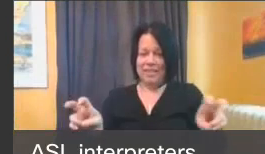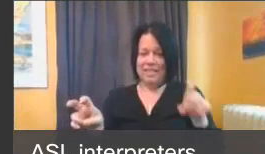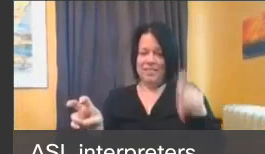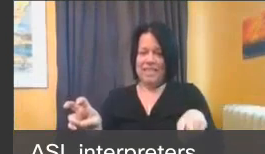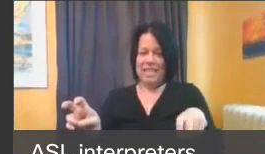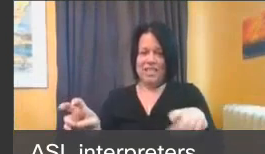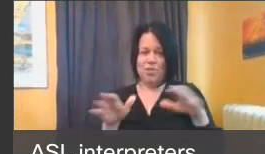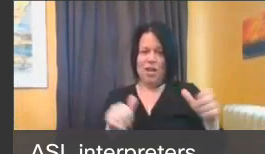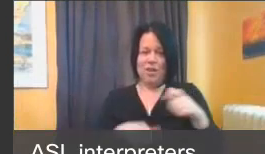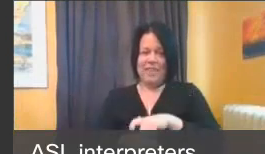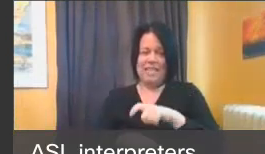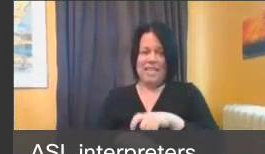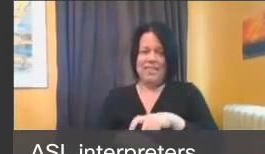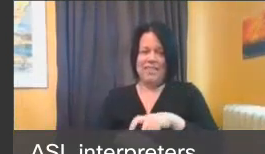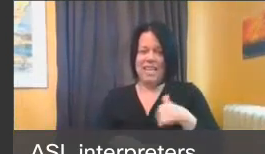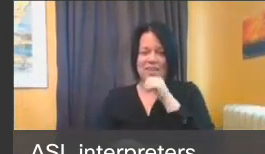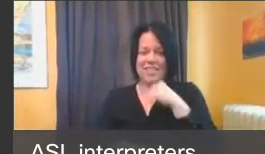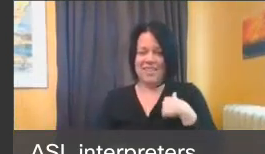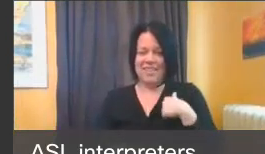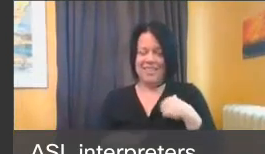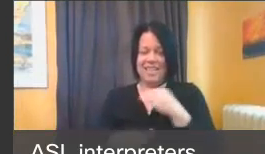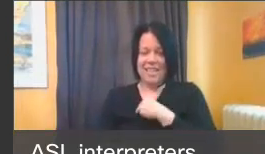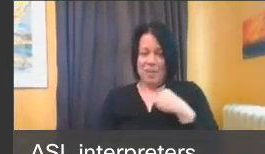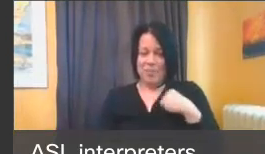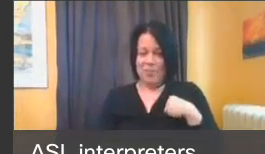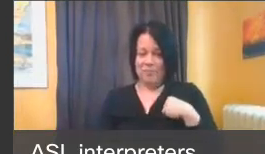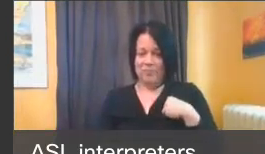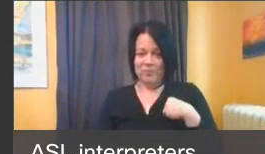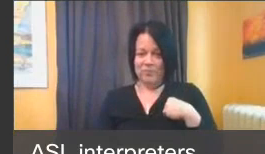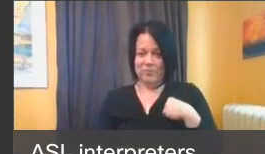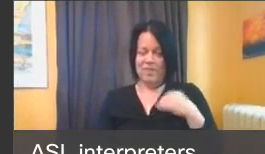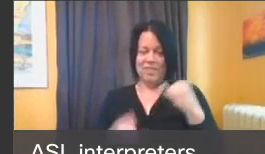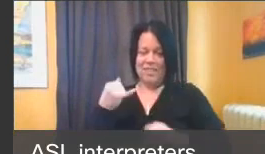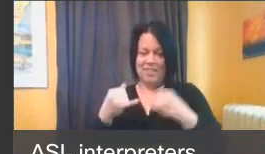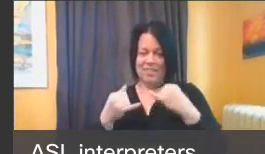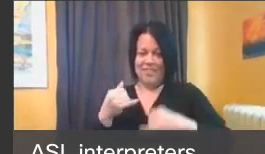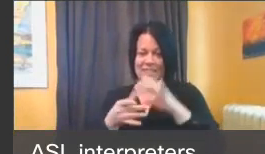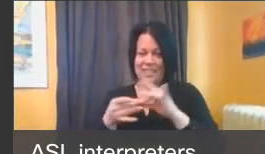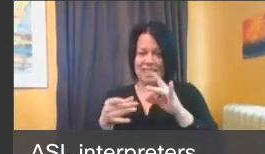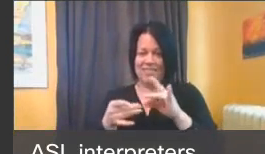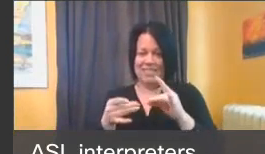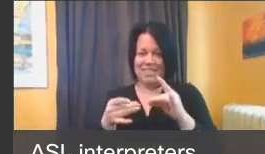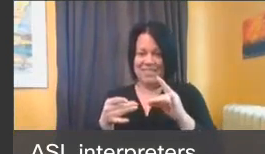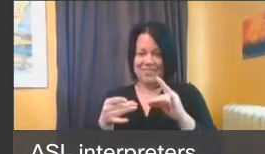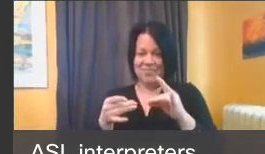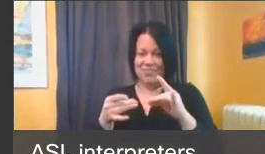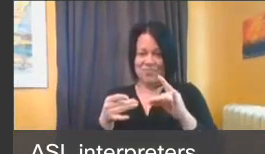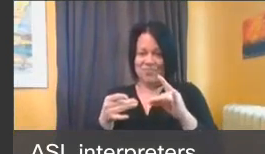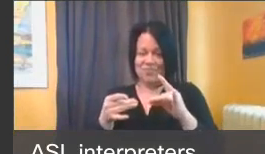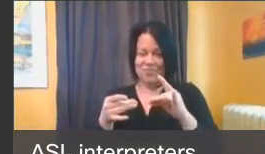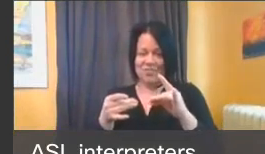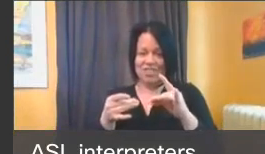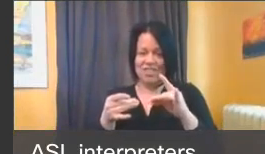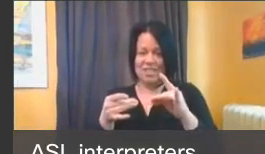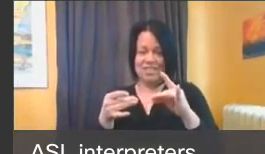go at this time, and we don't have members of the public. Any final comments from committee members just about the process